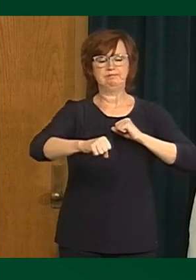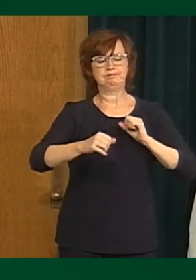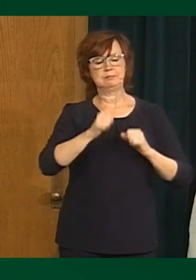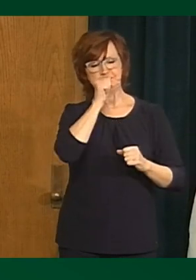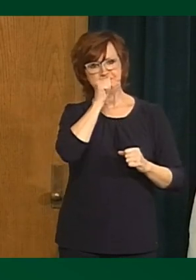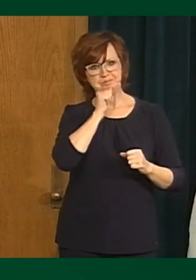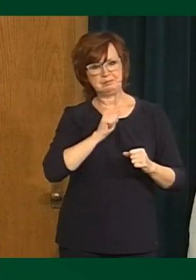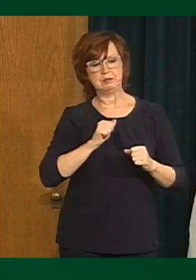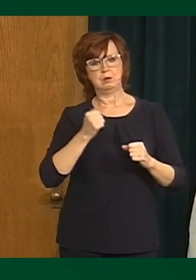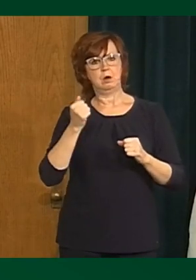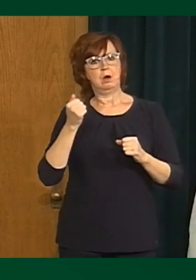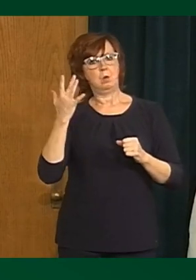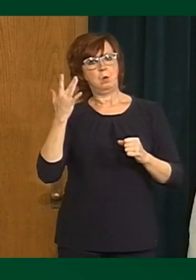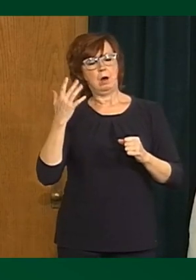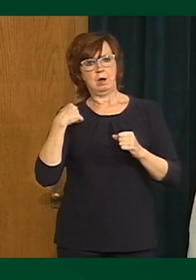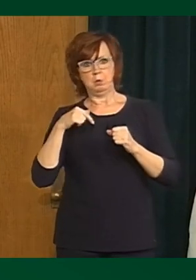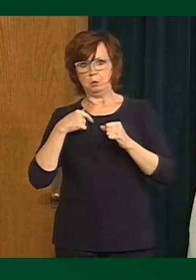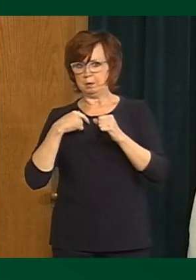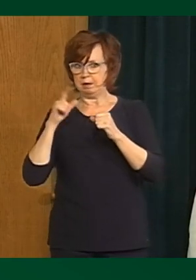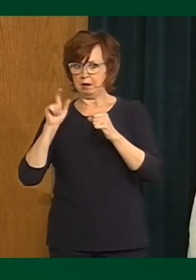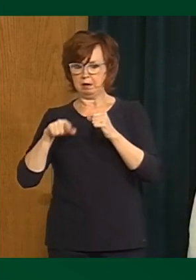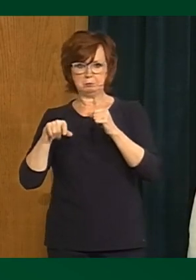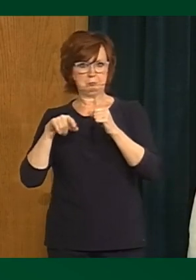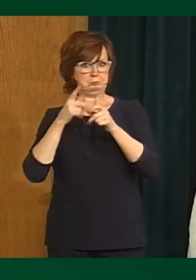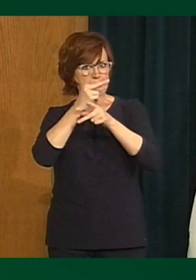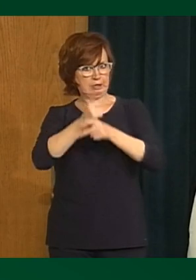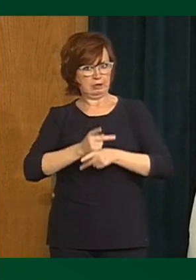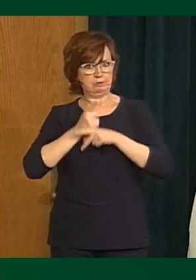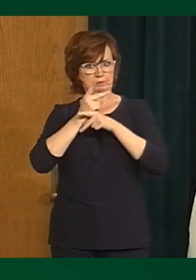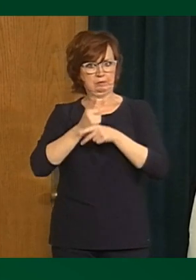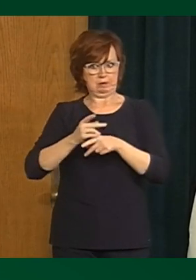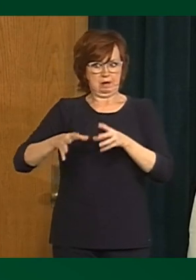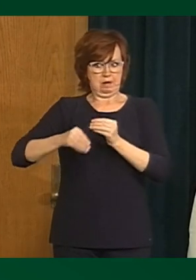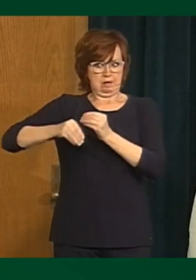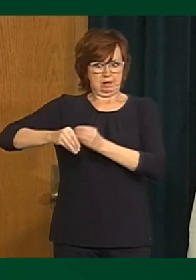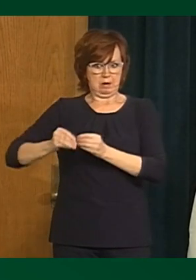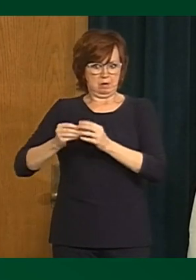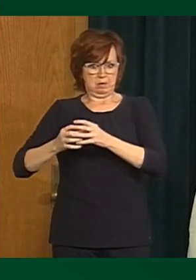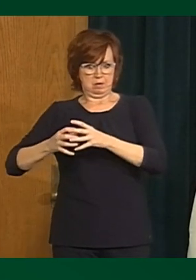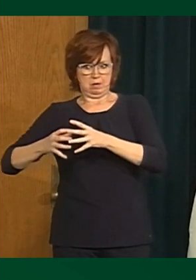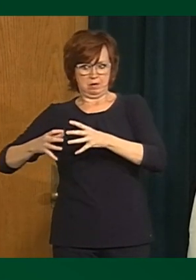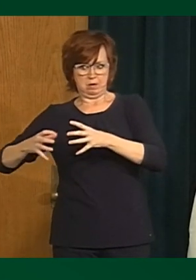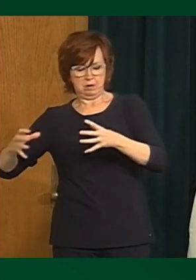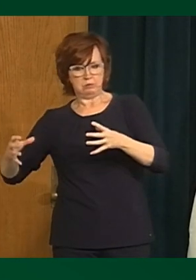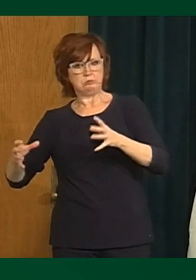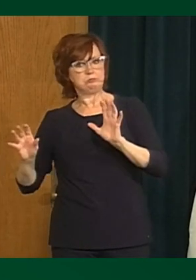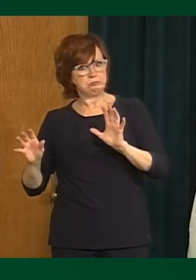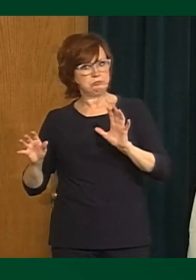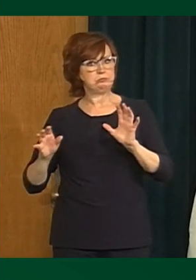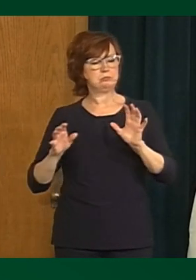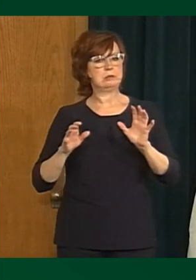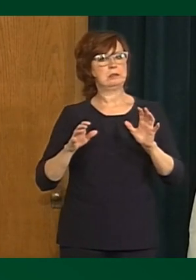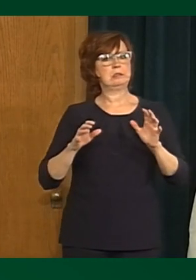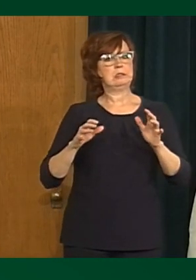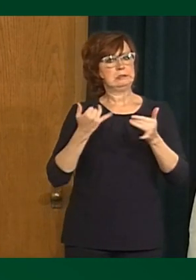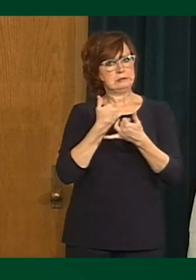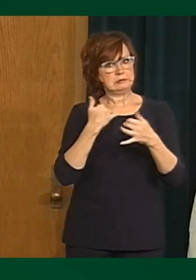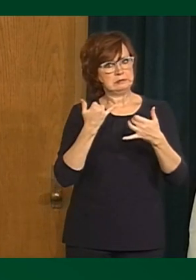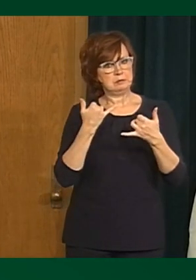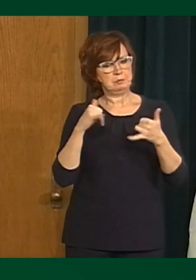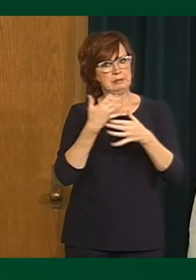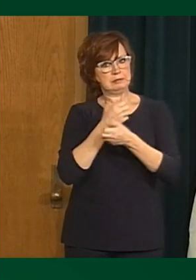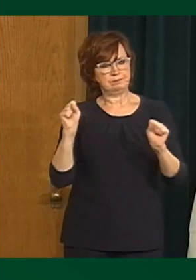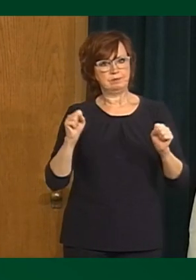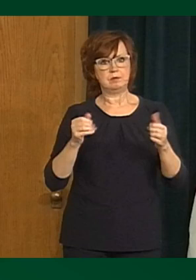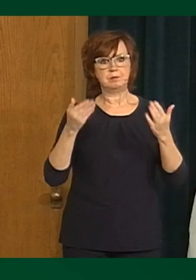normal monitoring for COVID as we expand services. I'd also like to remind the public that visiting restrictions are still in place at our